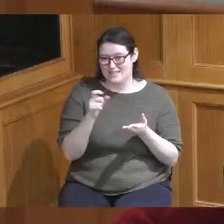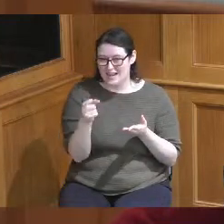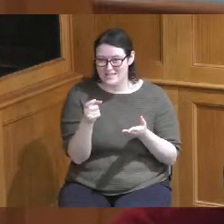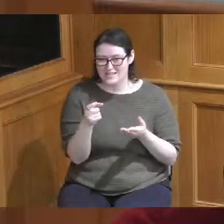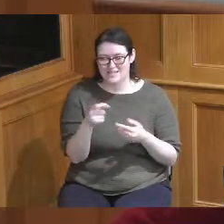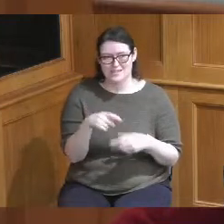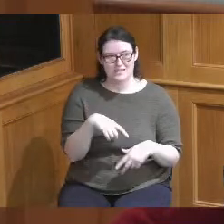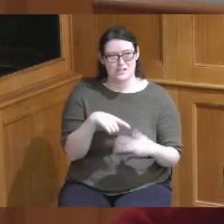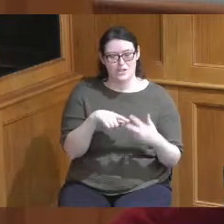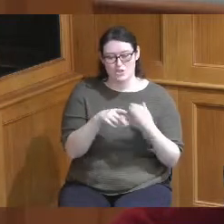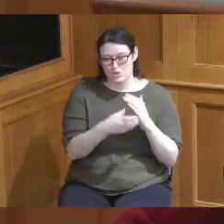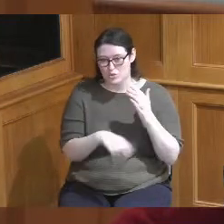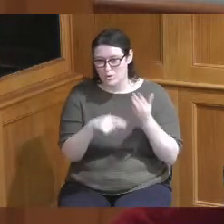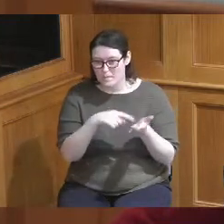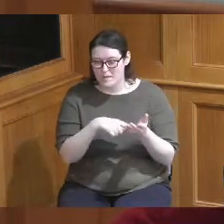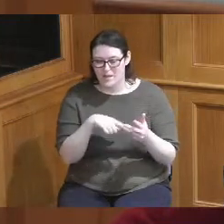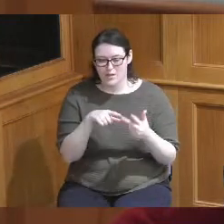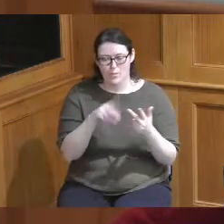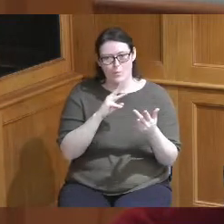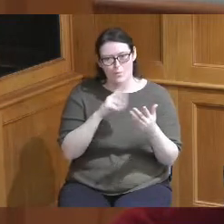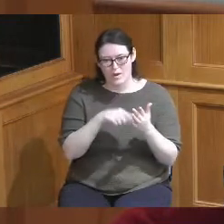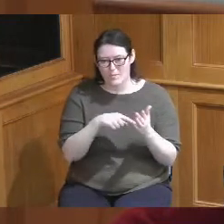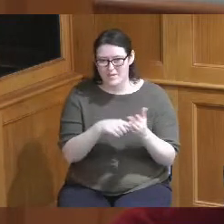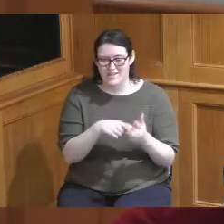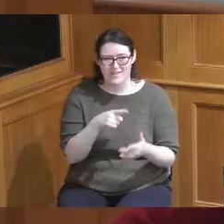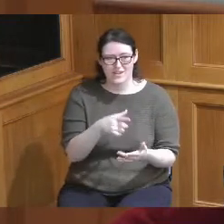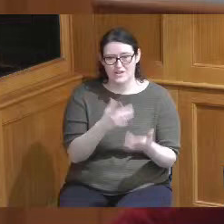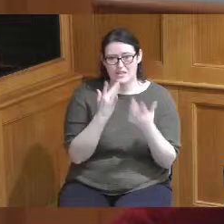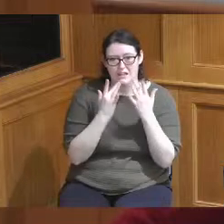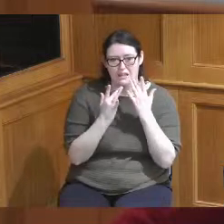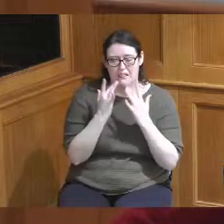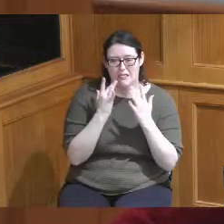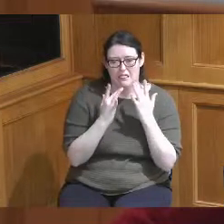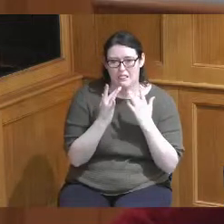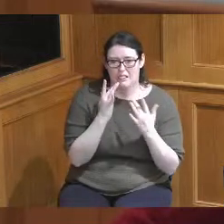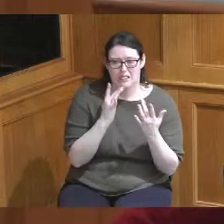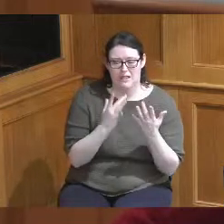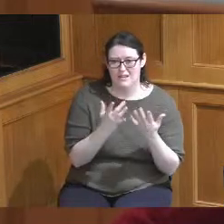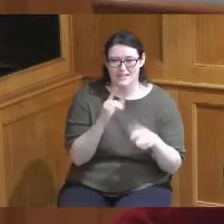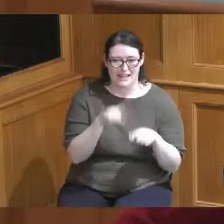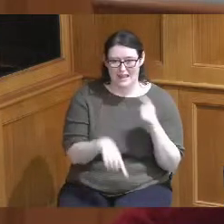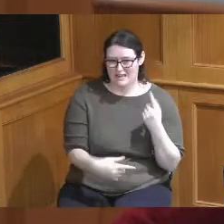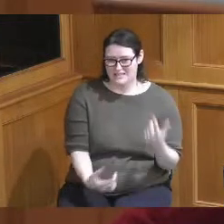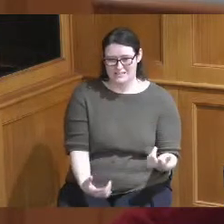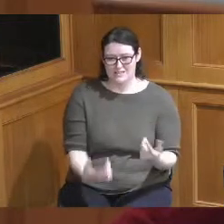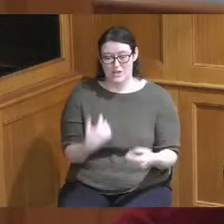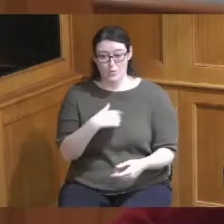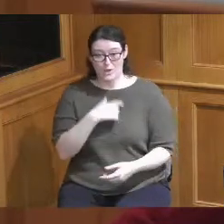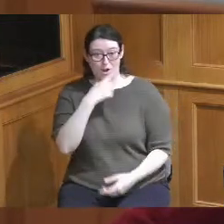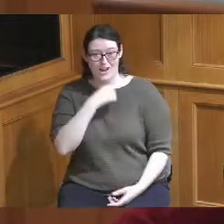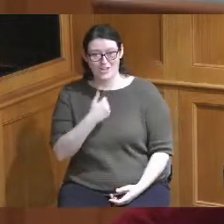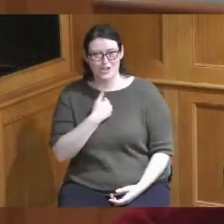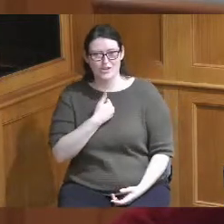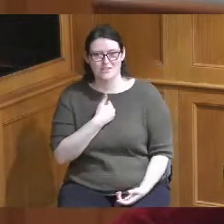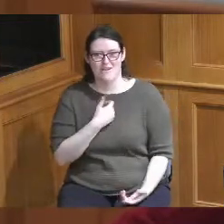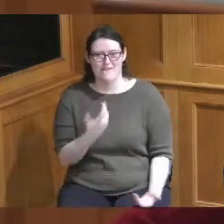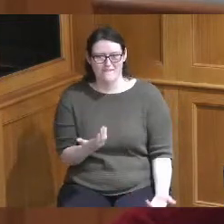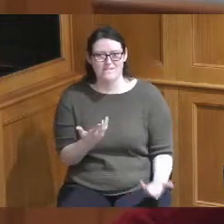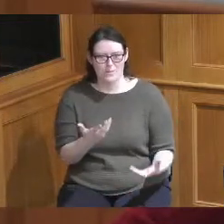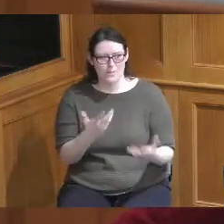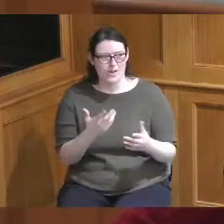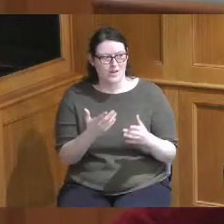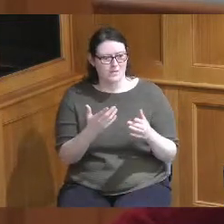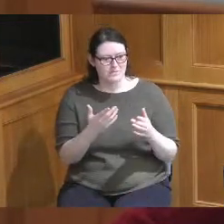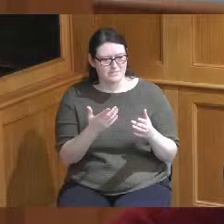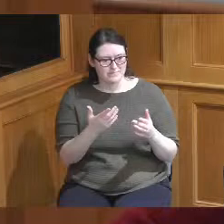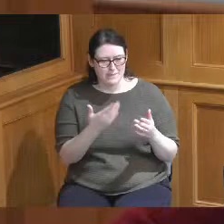bill, the water bill, all of these bills, I'm telling you, it's choking these guys to death. And so please, as we continue to age ourselves, we want to be better prepared to help our